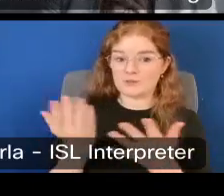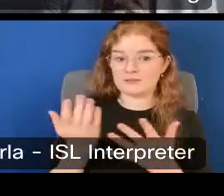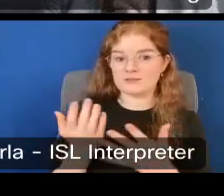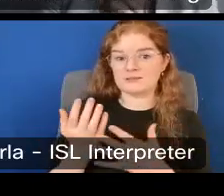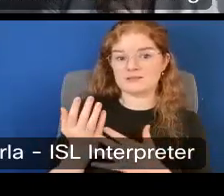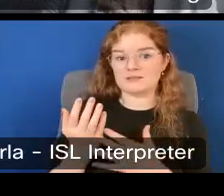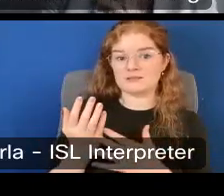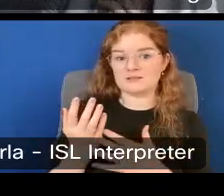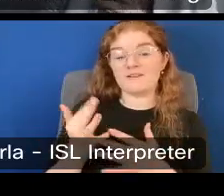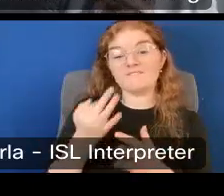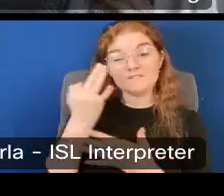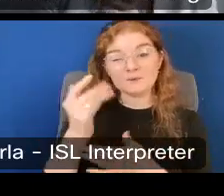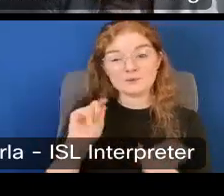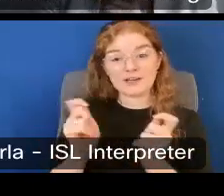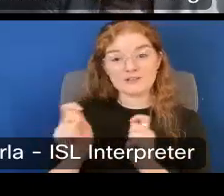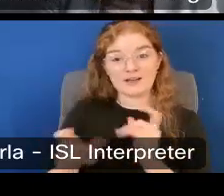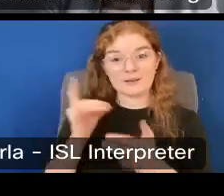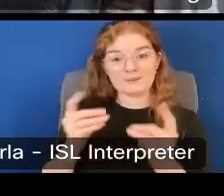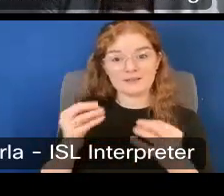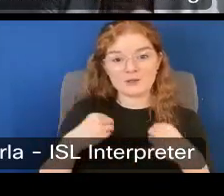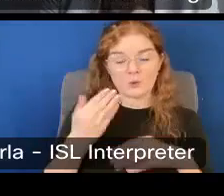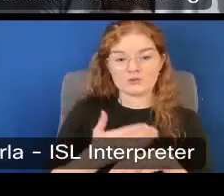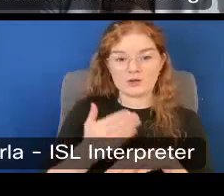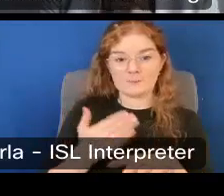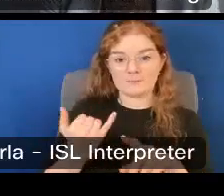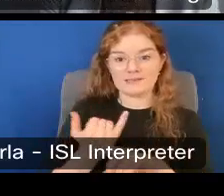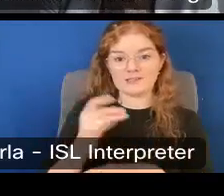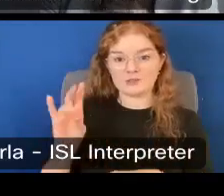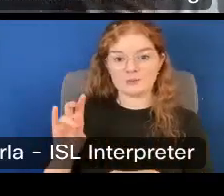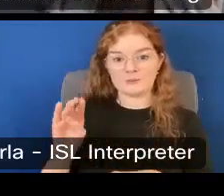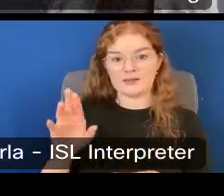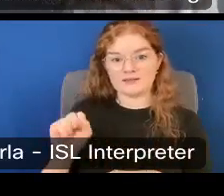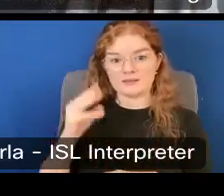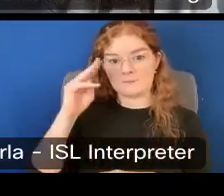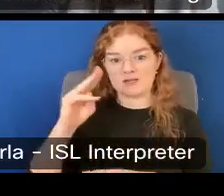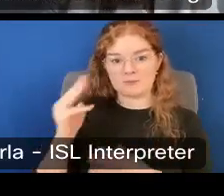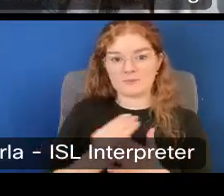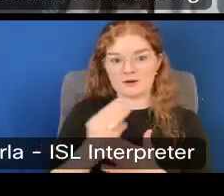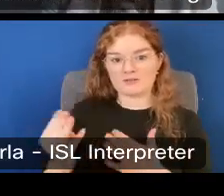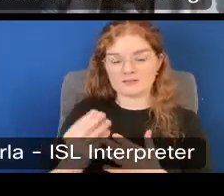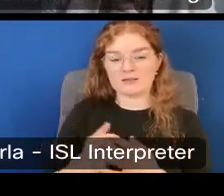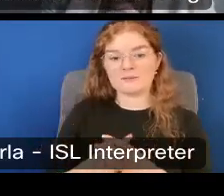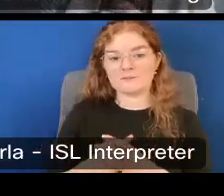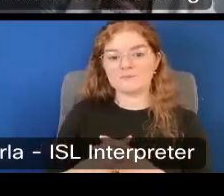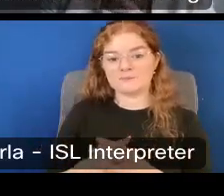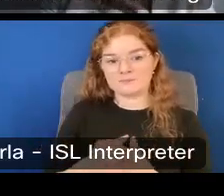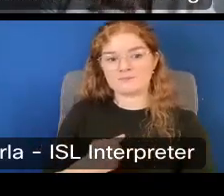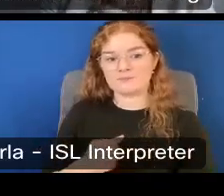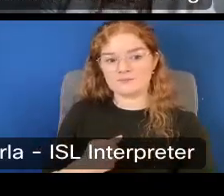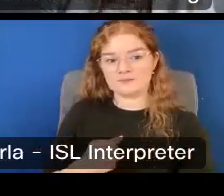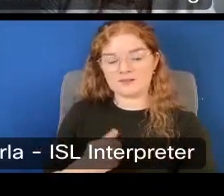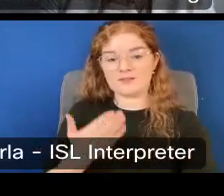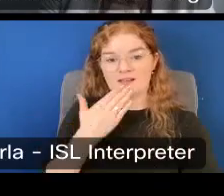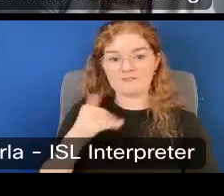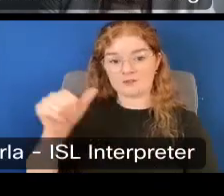few changes happening within our own function within QPS Incident Management, part of NQPS. Thankfully, we know